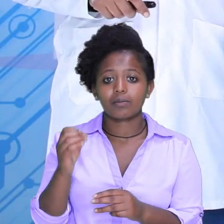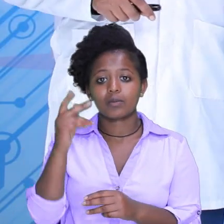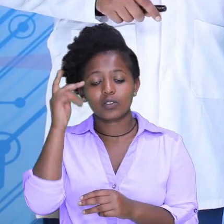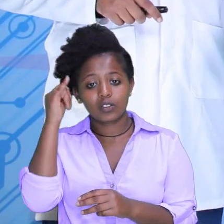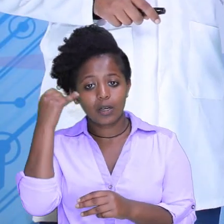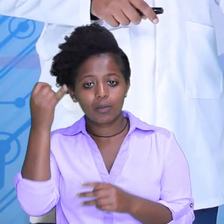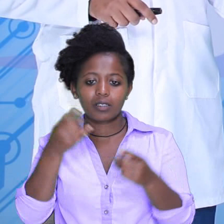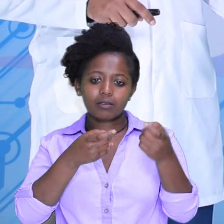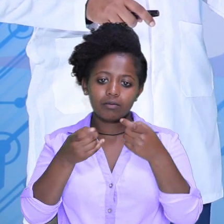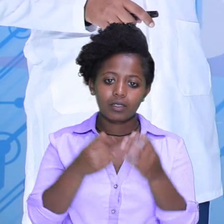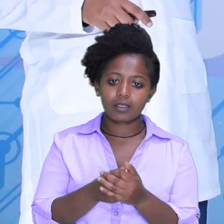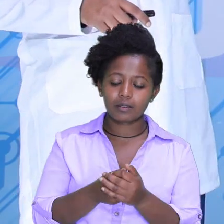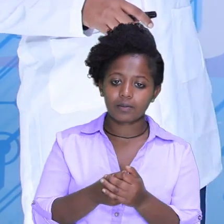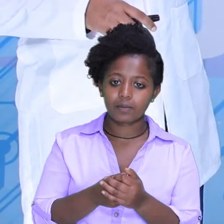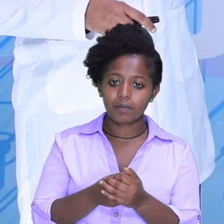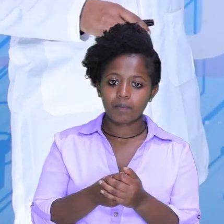imperialism. At that time,